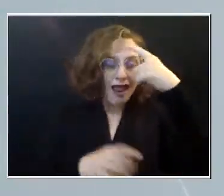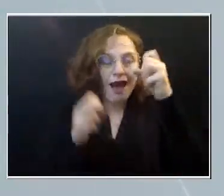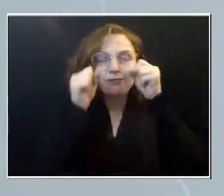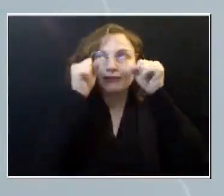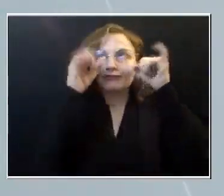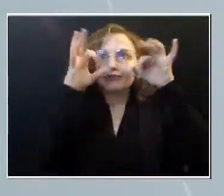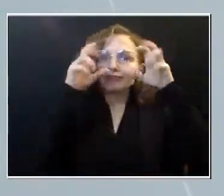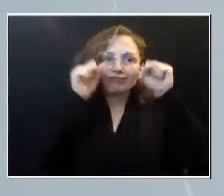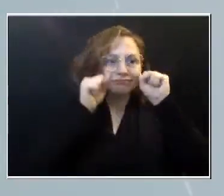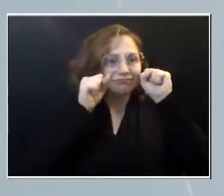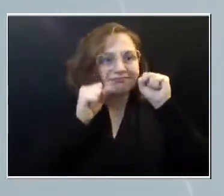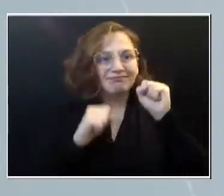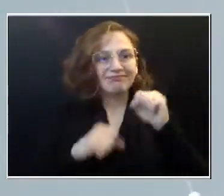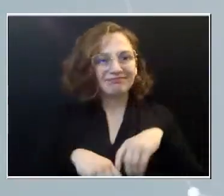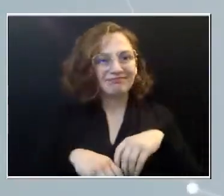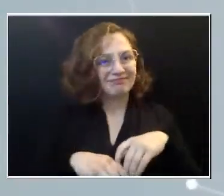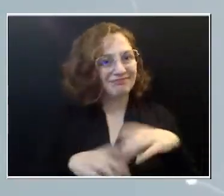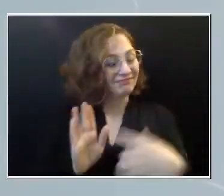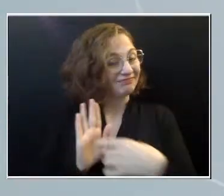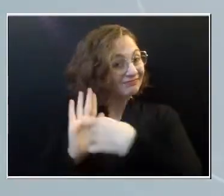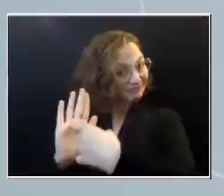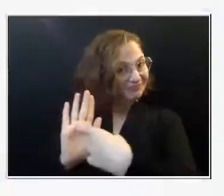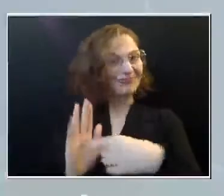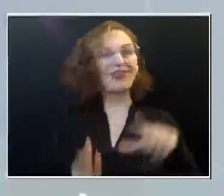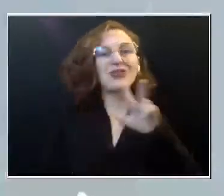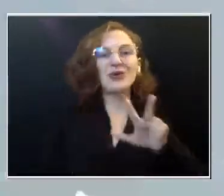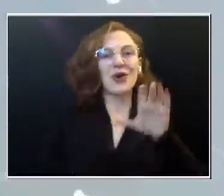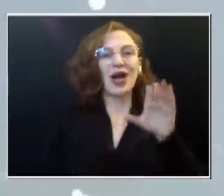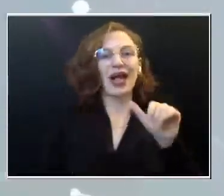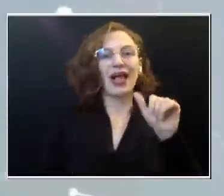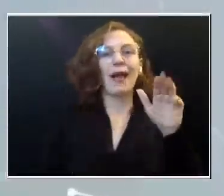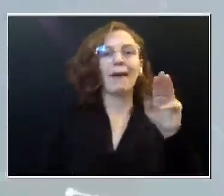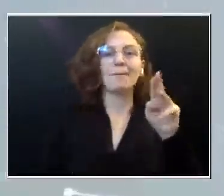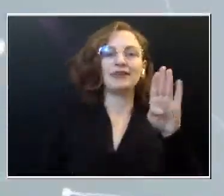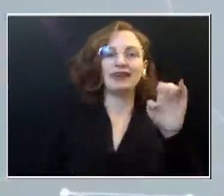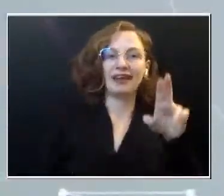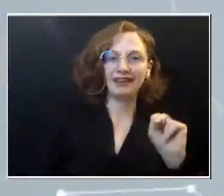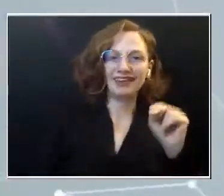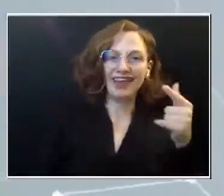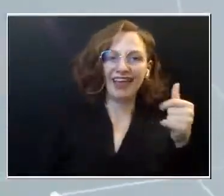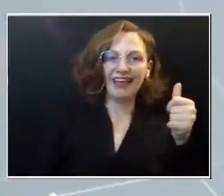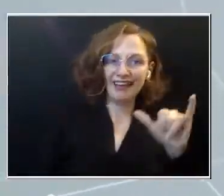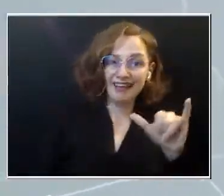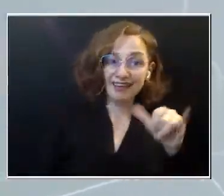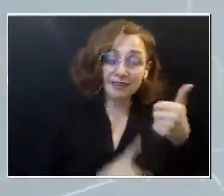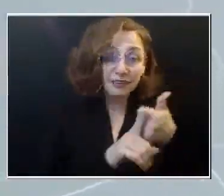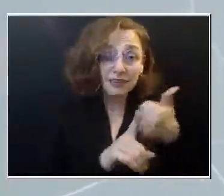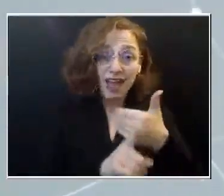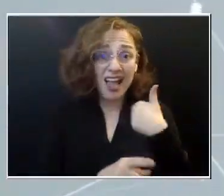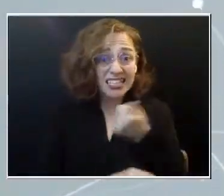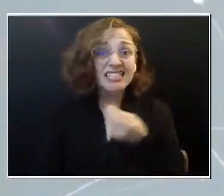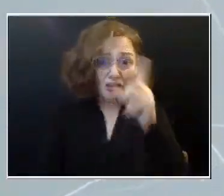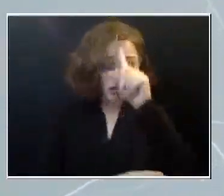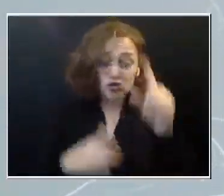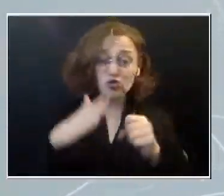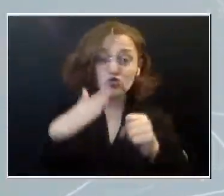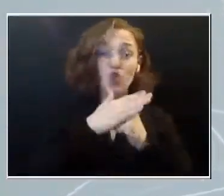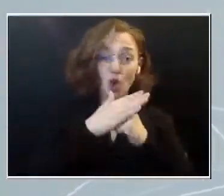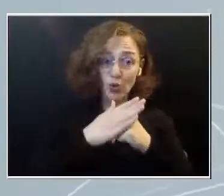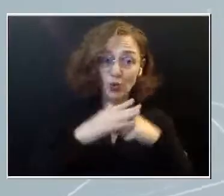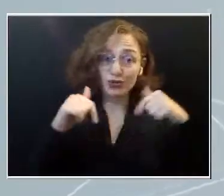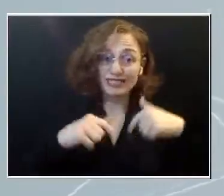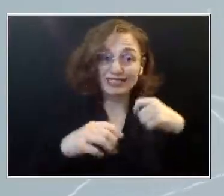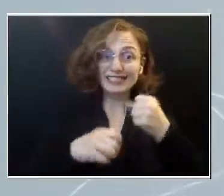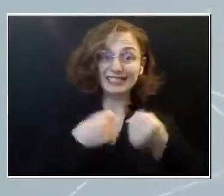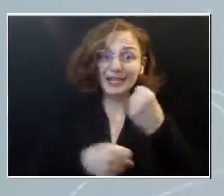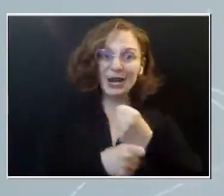Camden Gay. He suffered a series of strokes earlier this year, but you can't really tell based on his movement and energy here. Here's